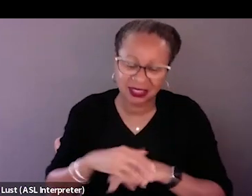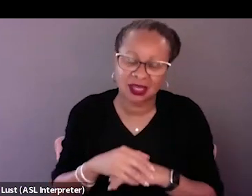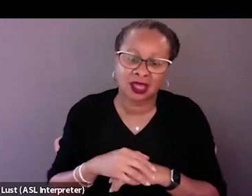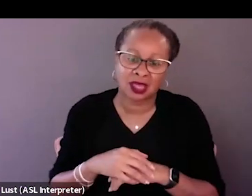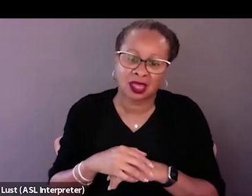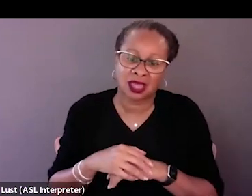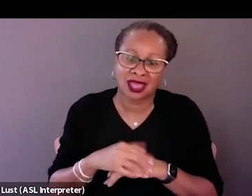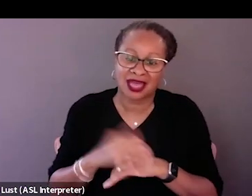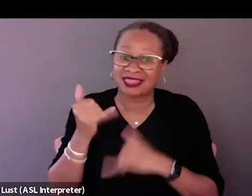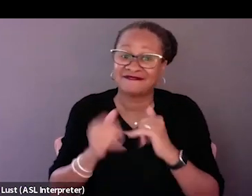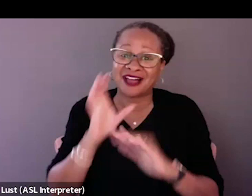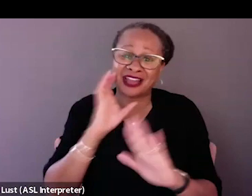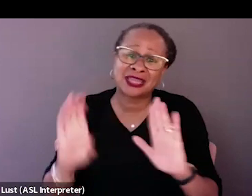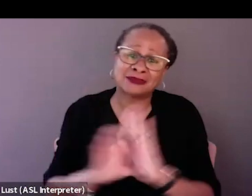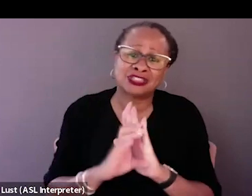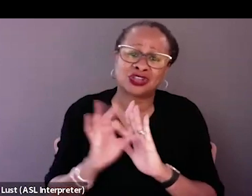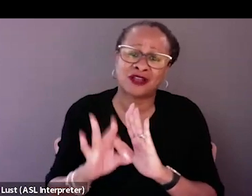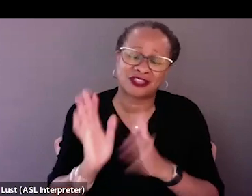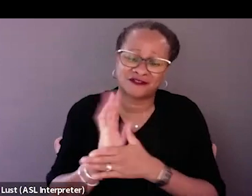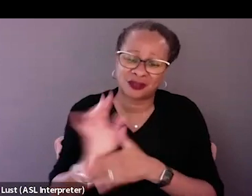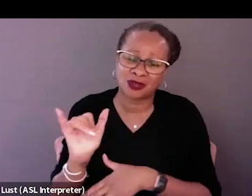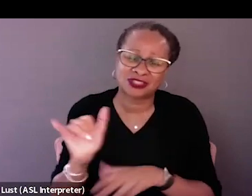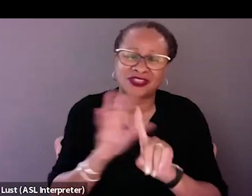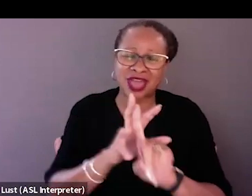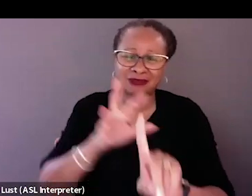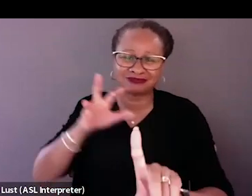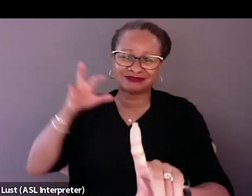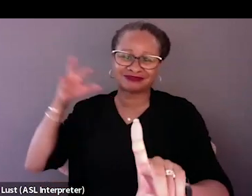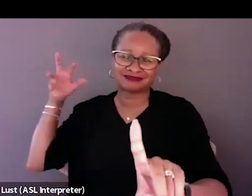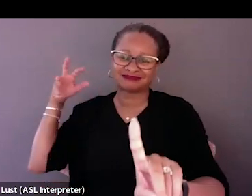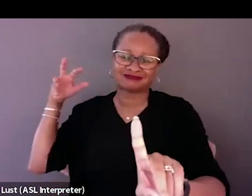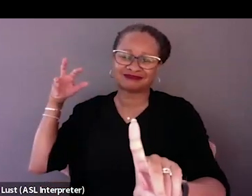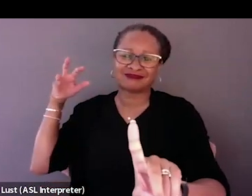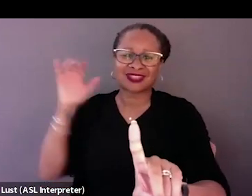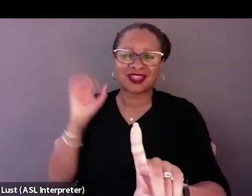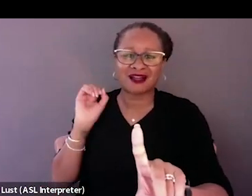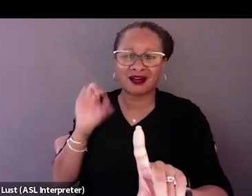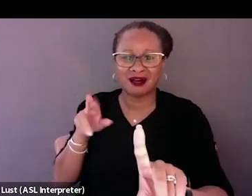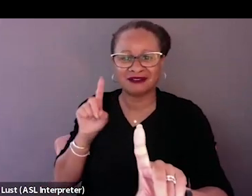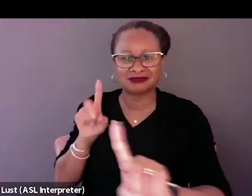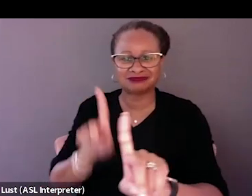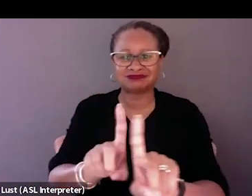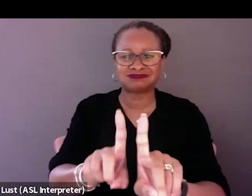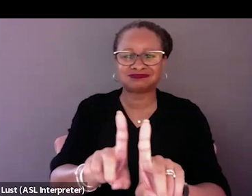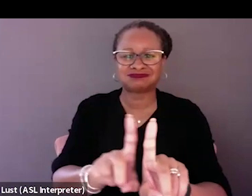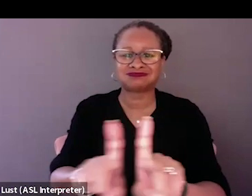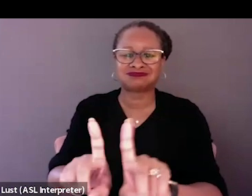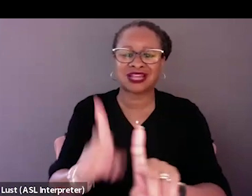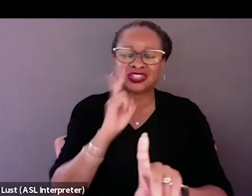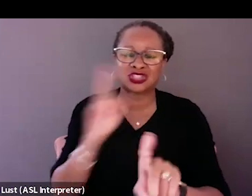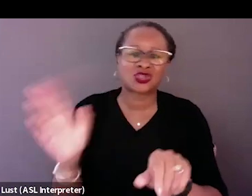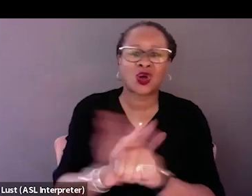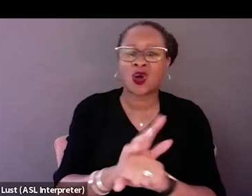And the final image of the film too, of that zoom out, you know, where you get to see the whole video village